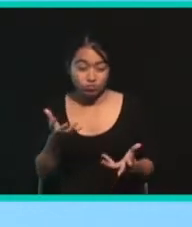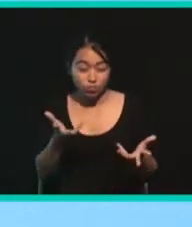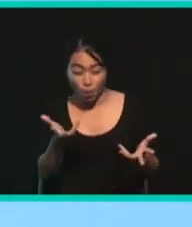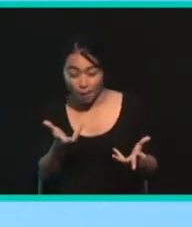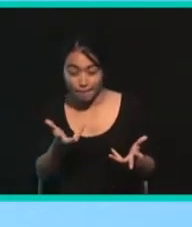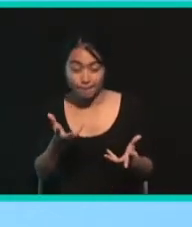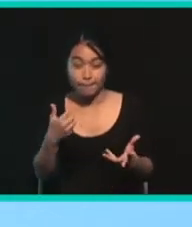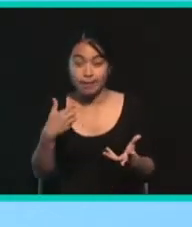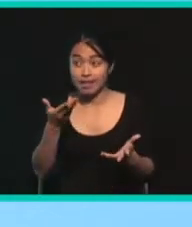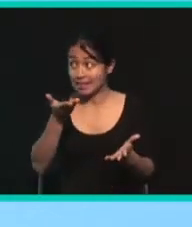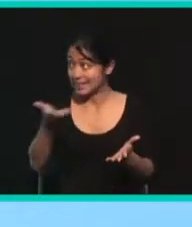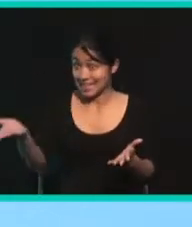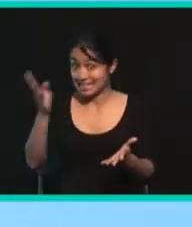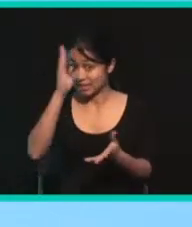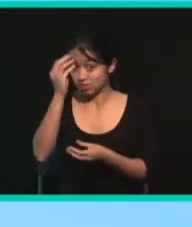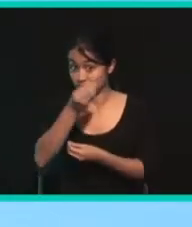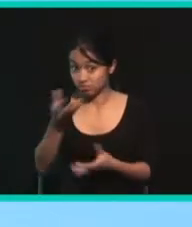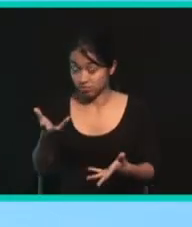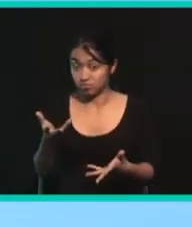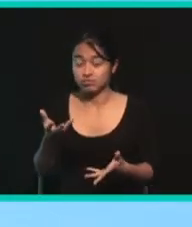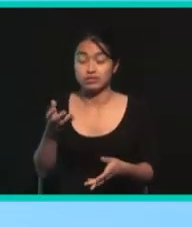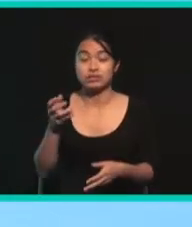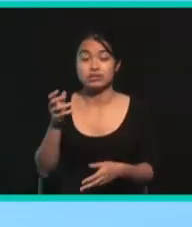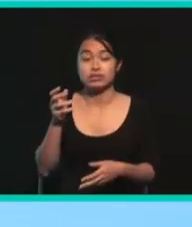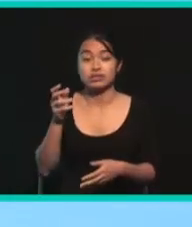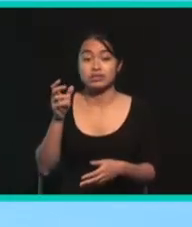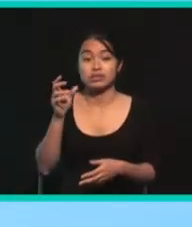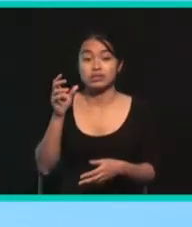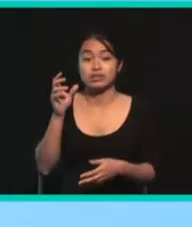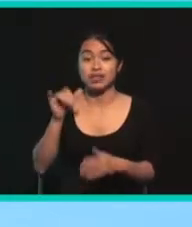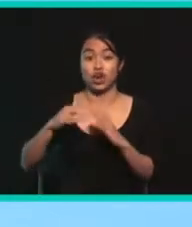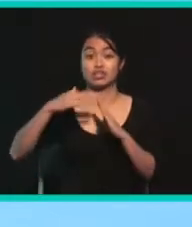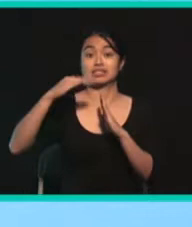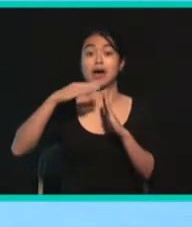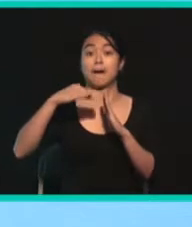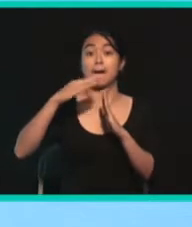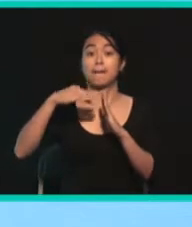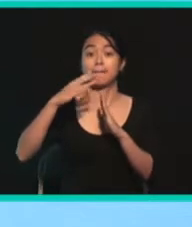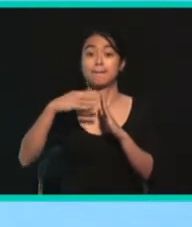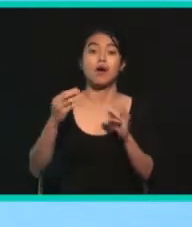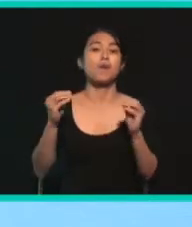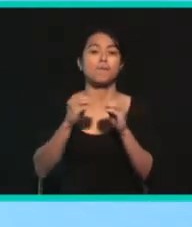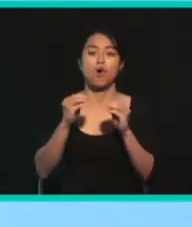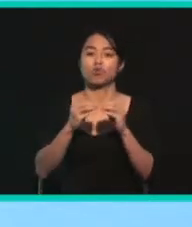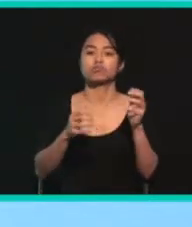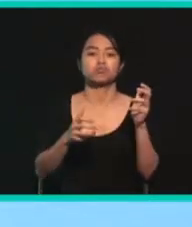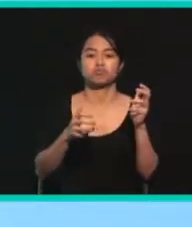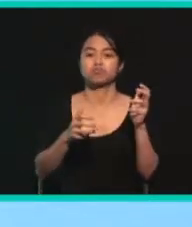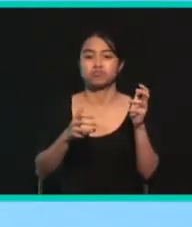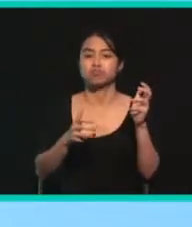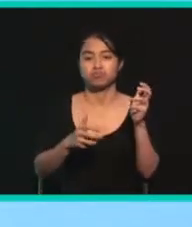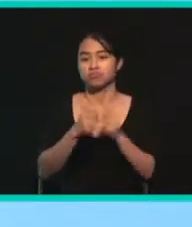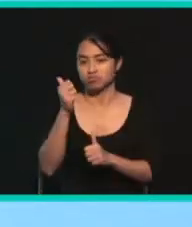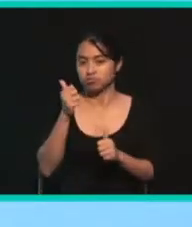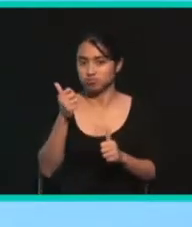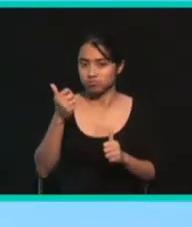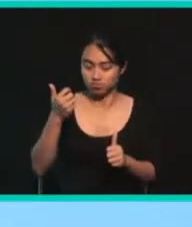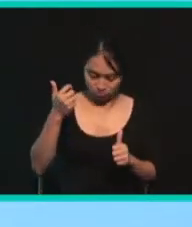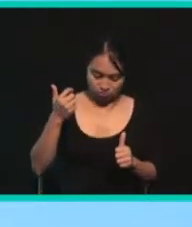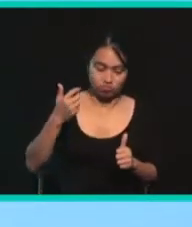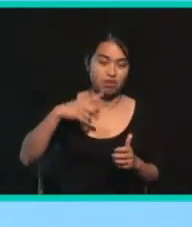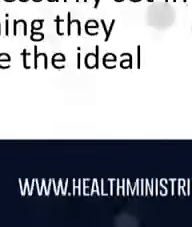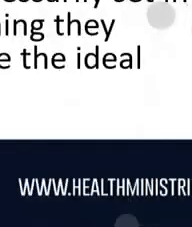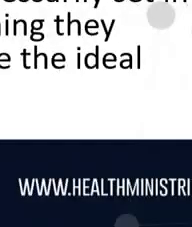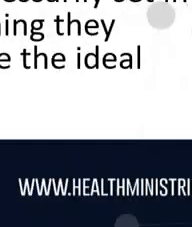this is the themes that I'm going to be sharing with you. And the themes that are on top are the ones that are most commonly identified on these subject matters. So we asked them about